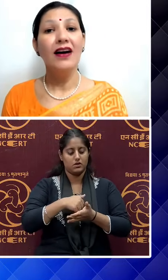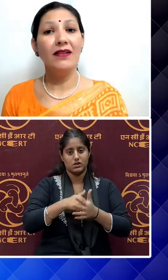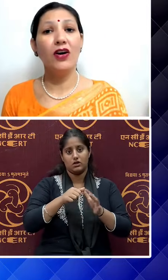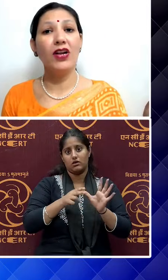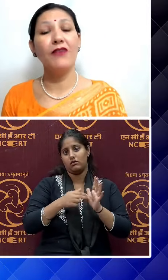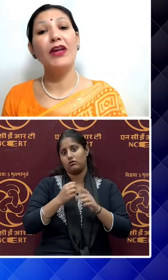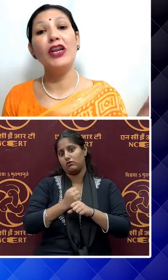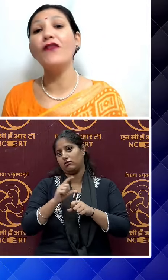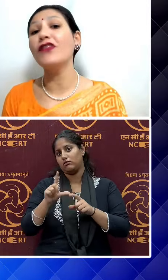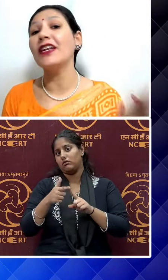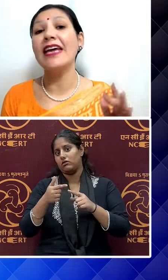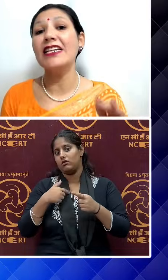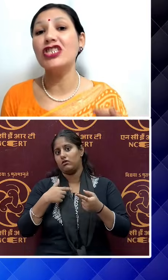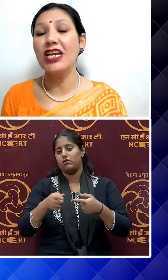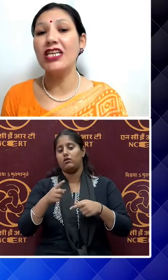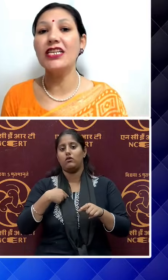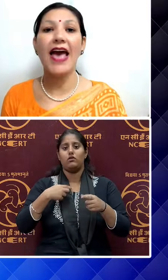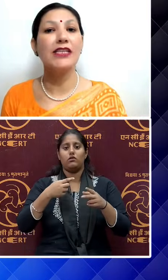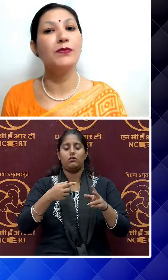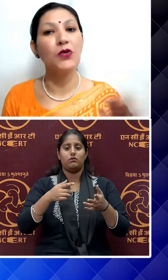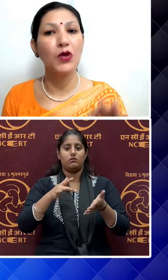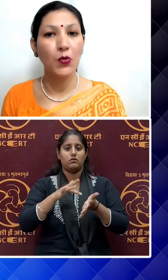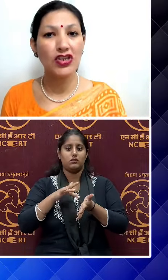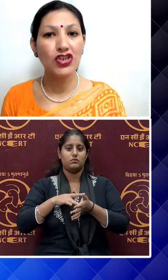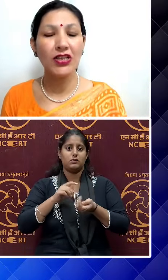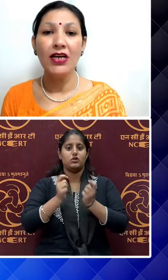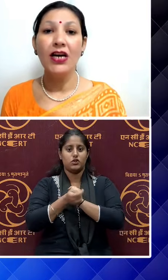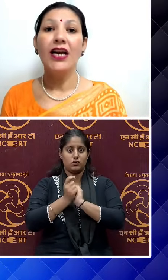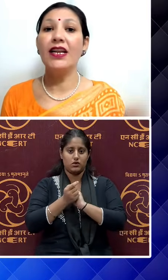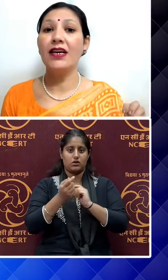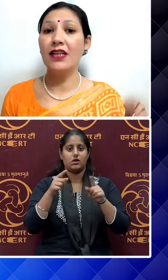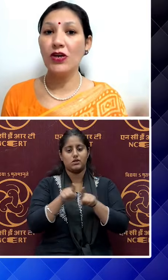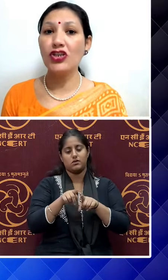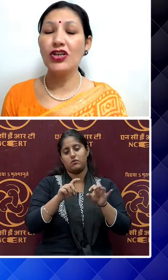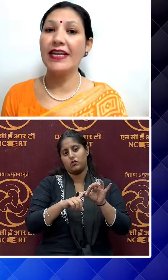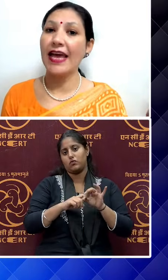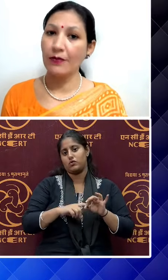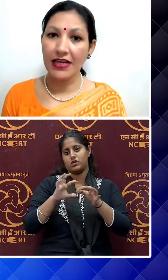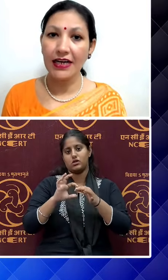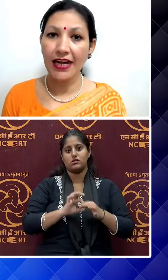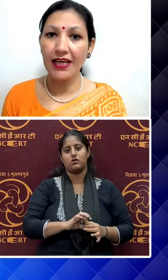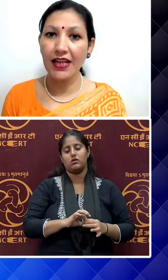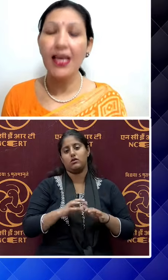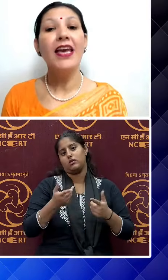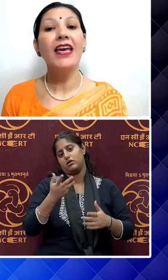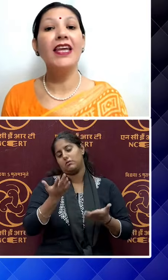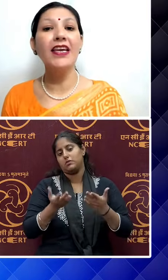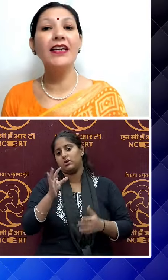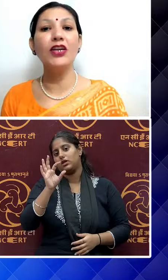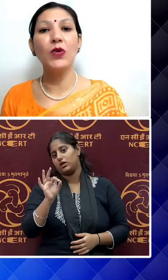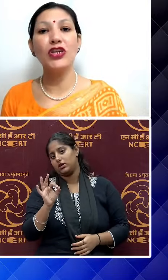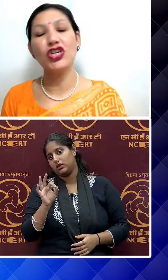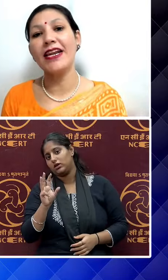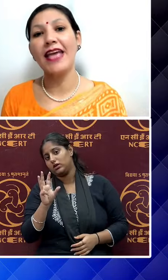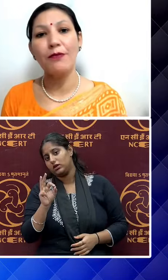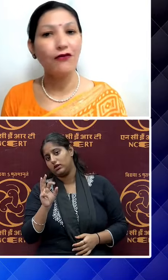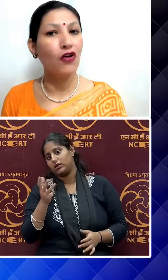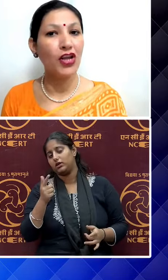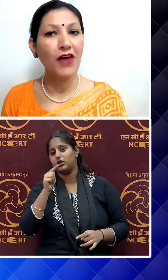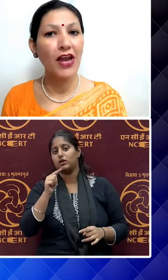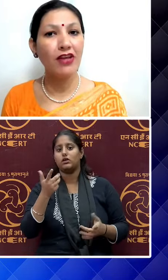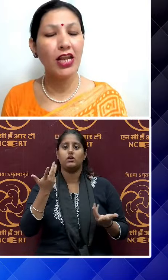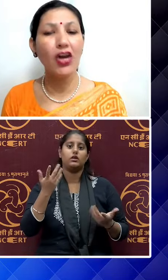theta. The value of theta can change as per your question. In any question it can be 30 degree, in any other question it